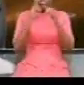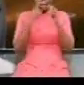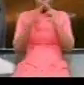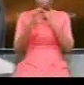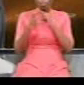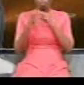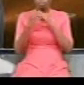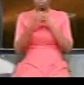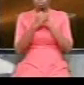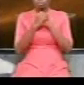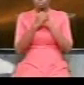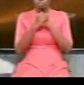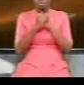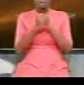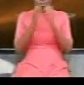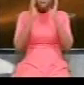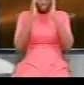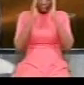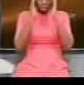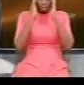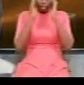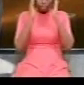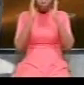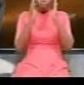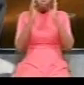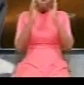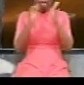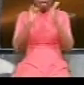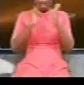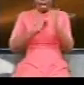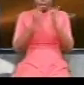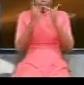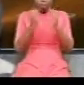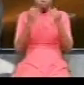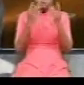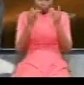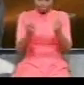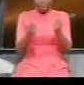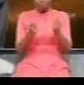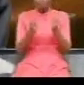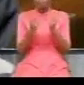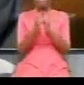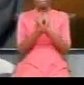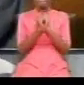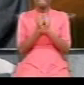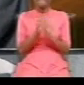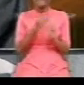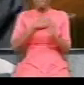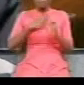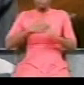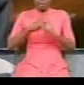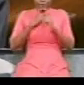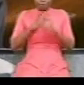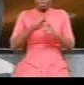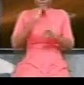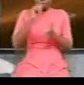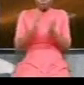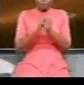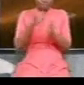behold, pay attention, I come quickly, and my reward is with